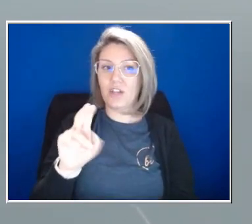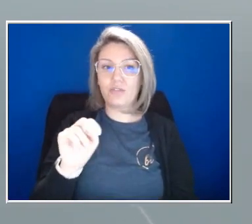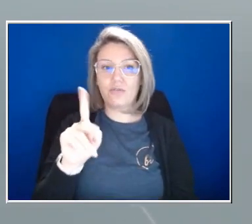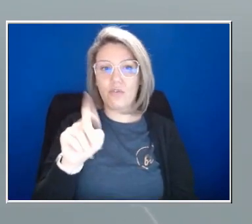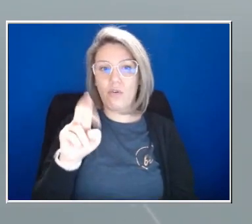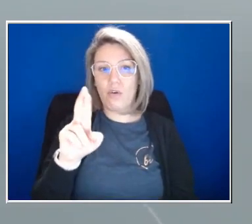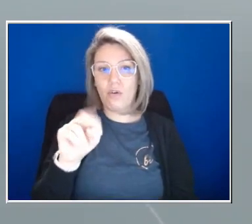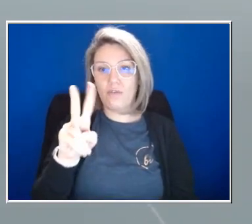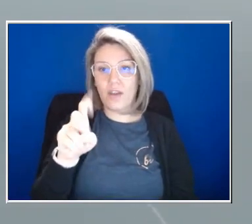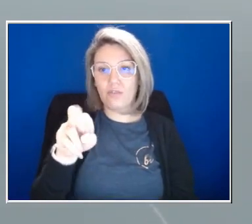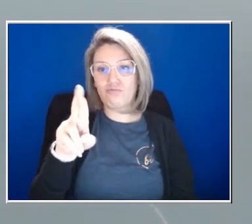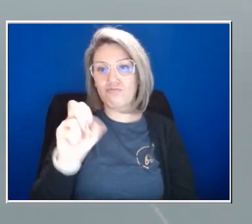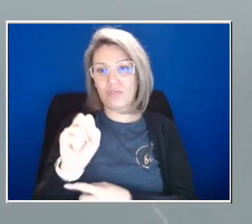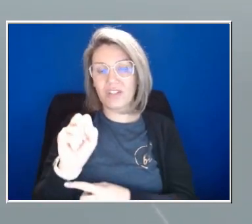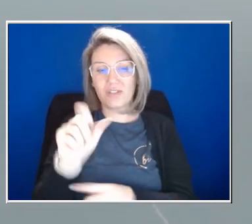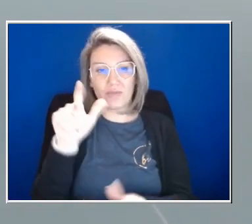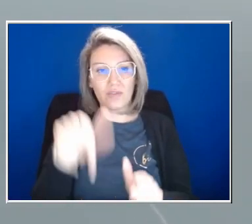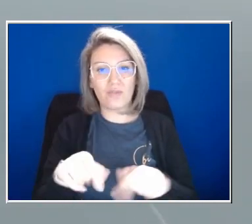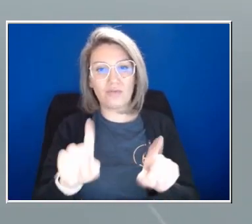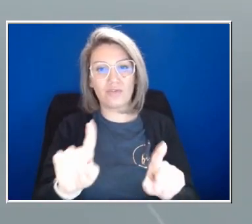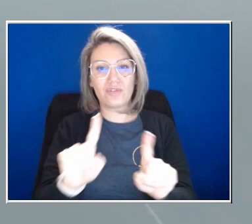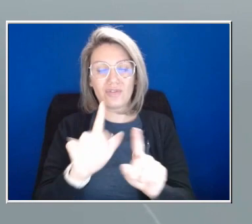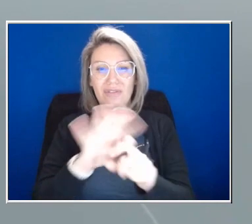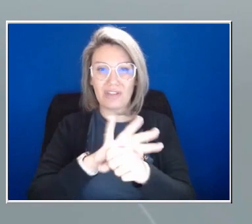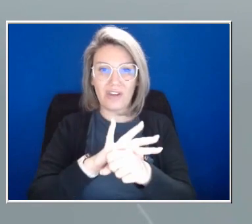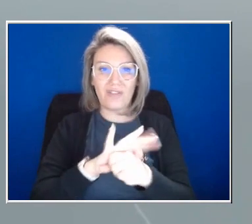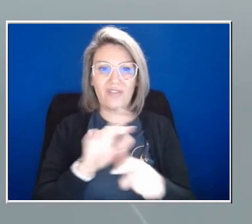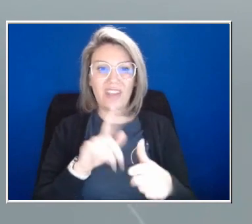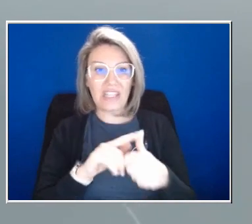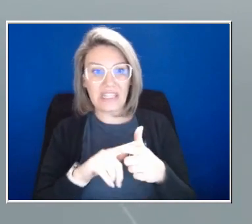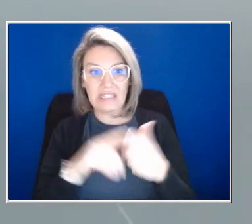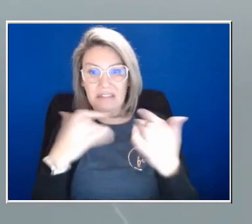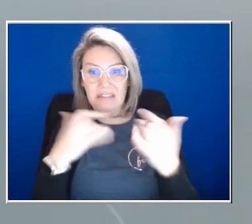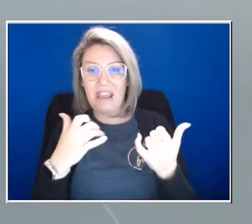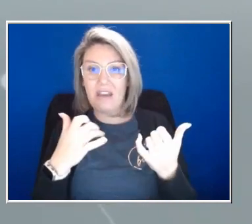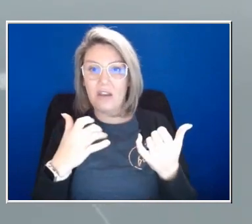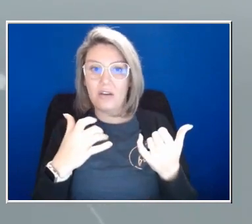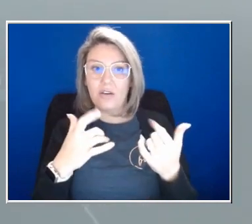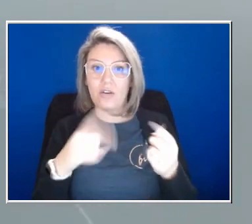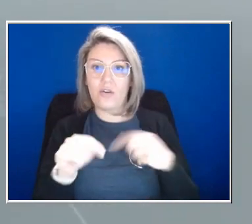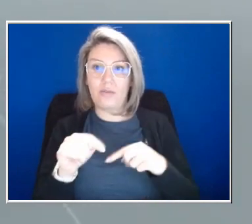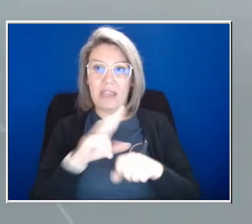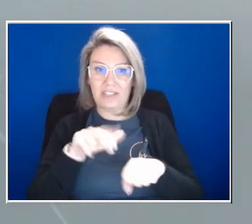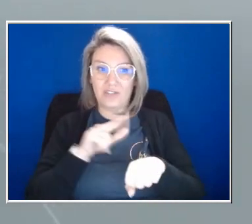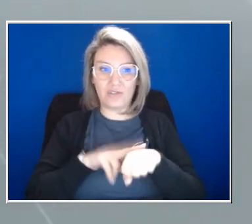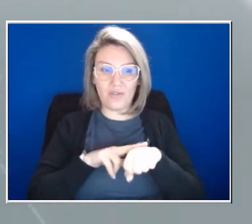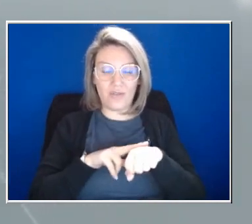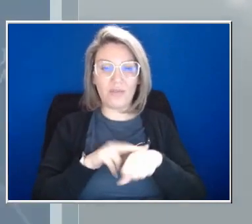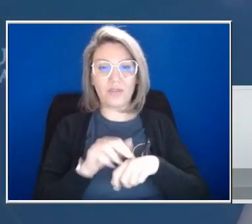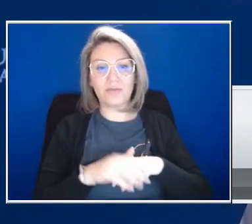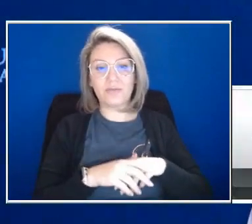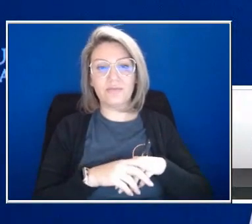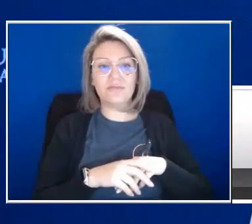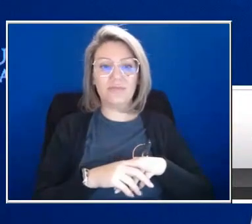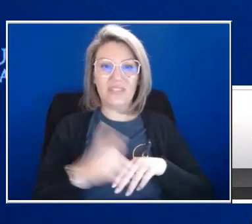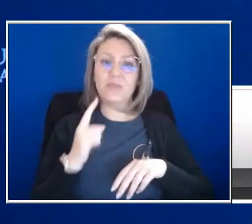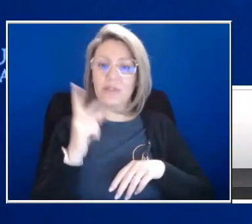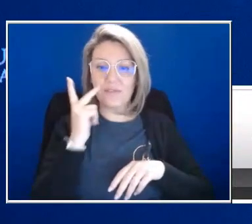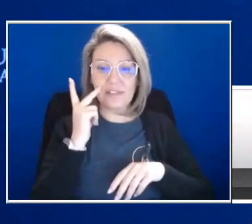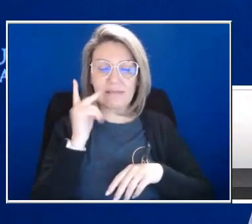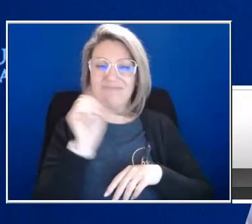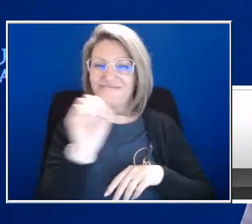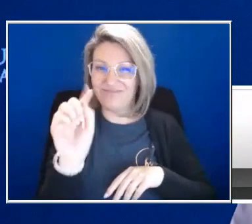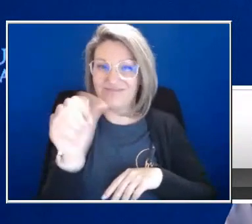during the height of the pandemic and are actually just getting back to normal. I think that's it, and we've seen this with other diseases as